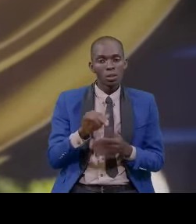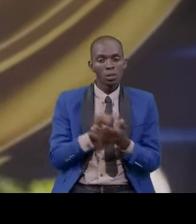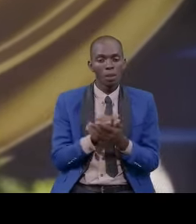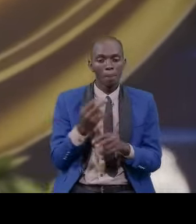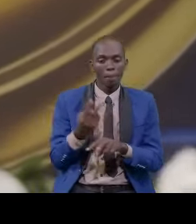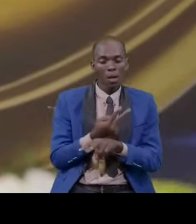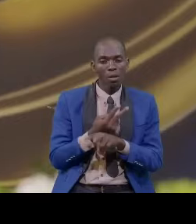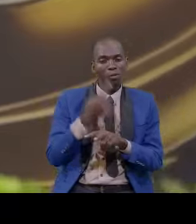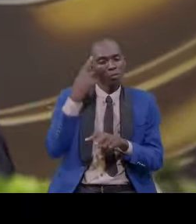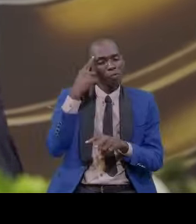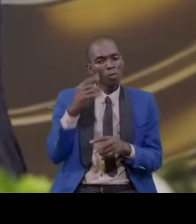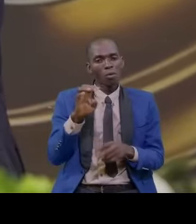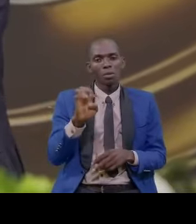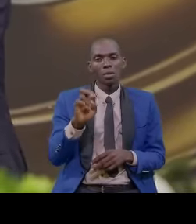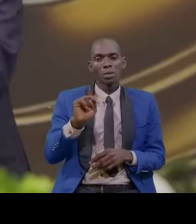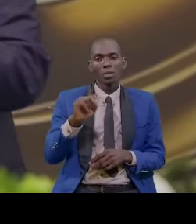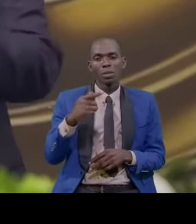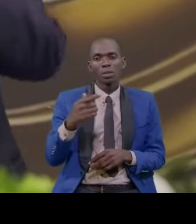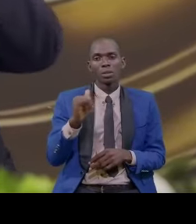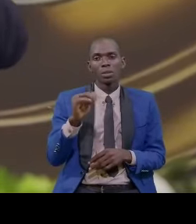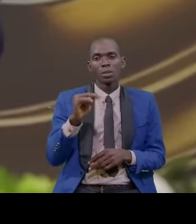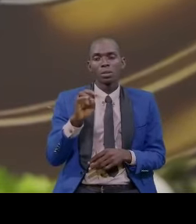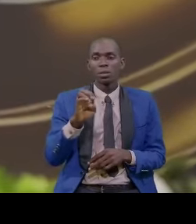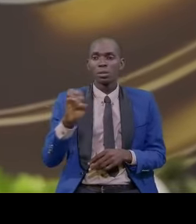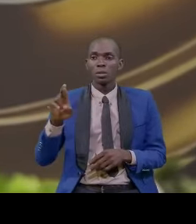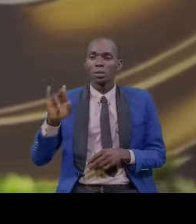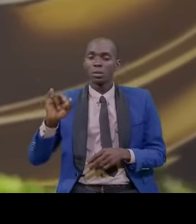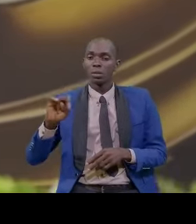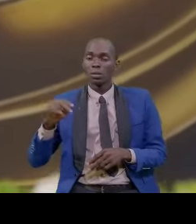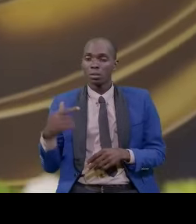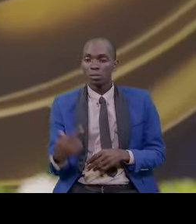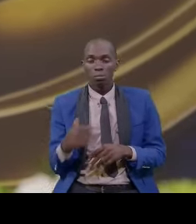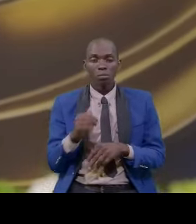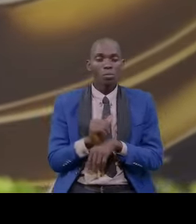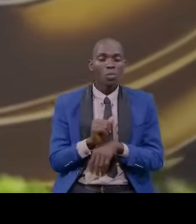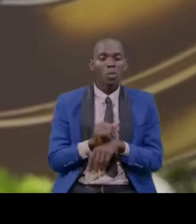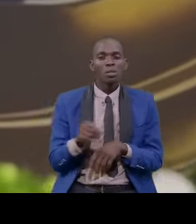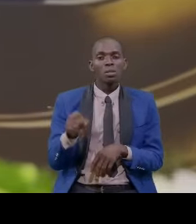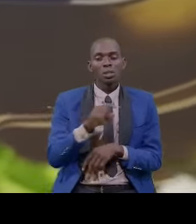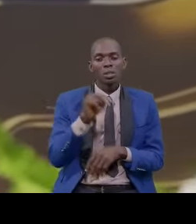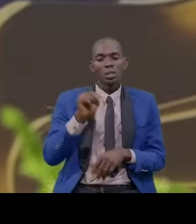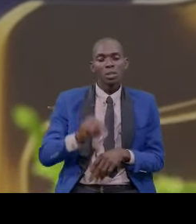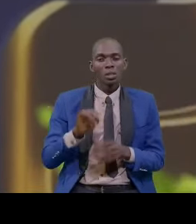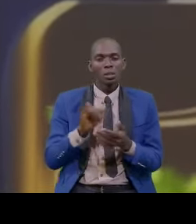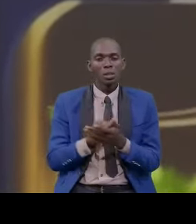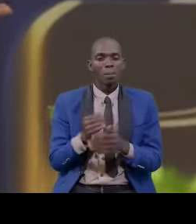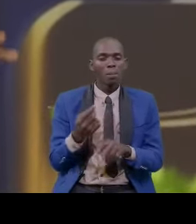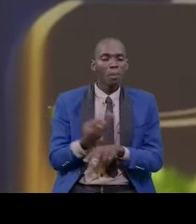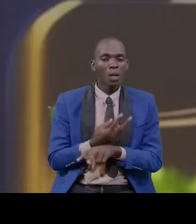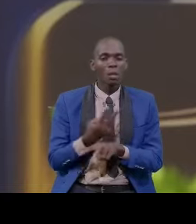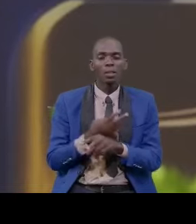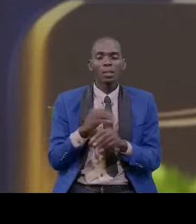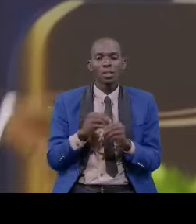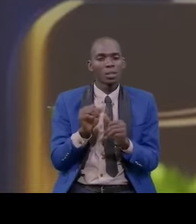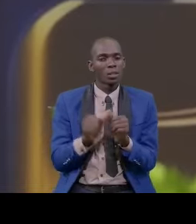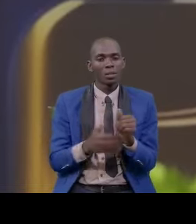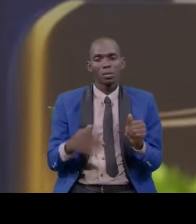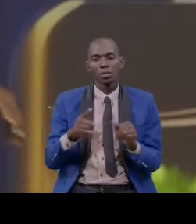that math for constructing bridges. They need that math in everything they do,